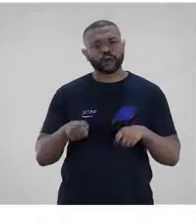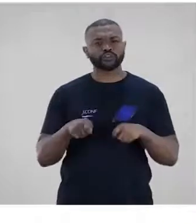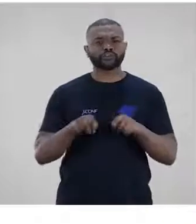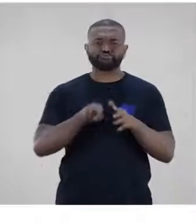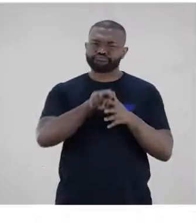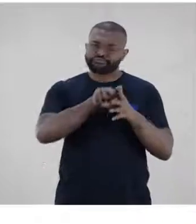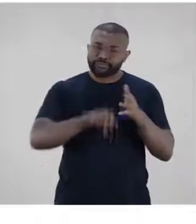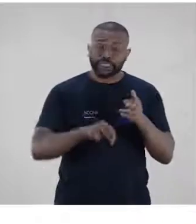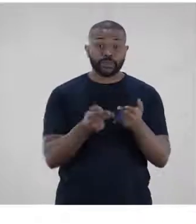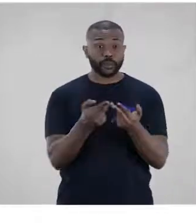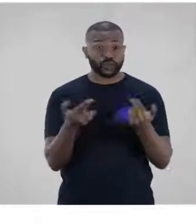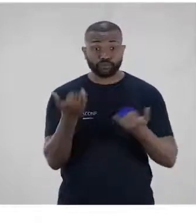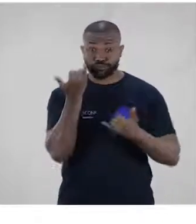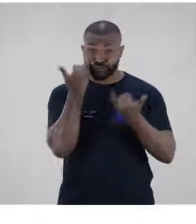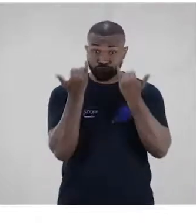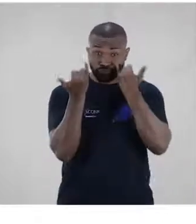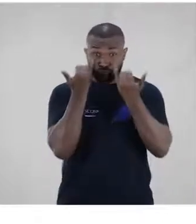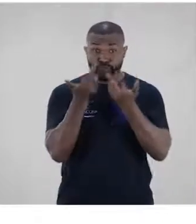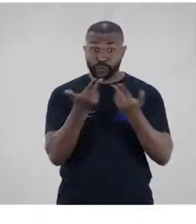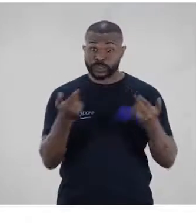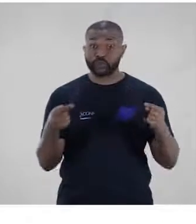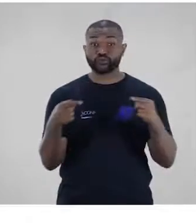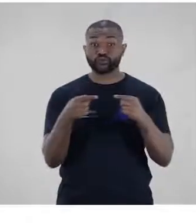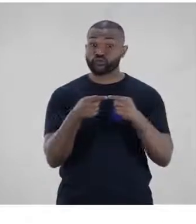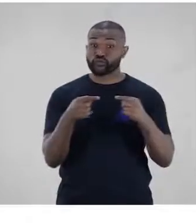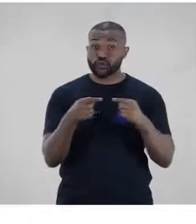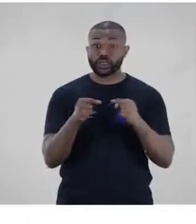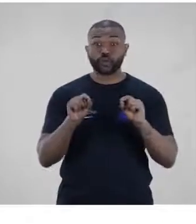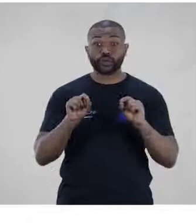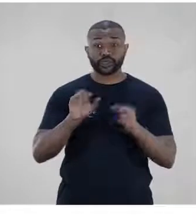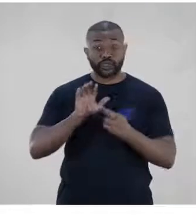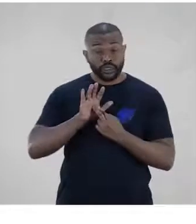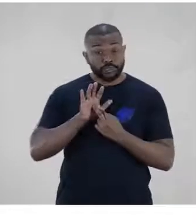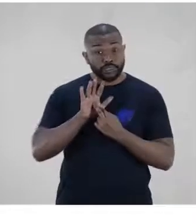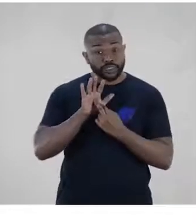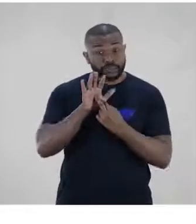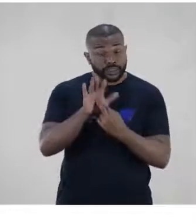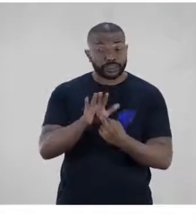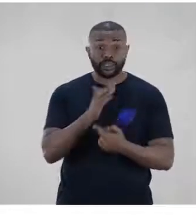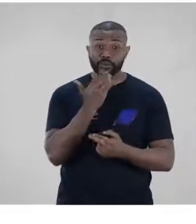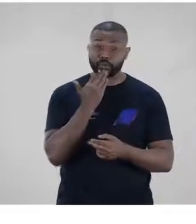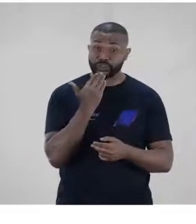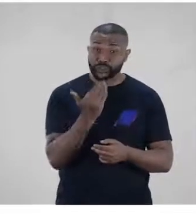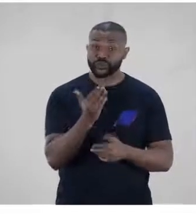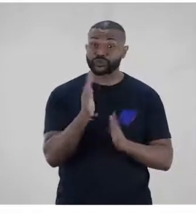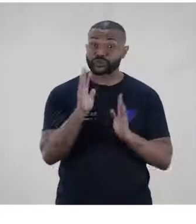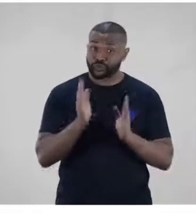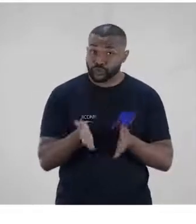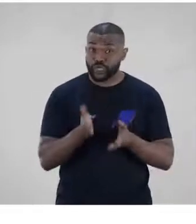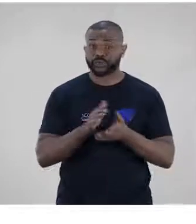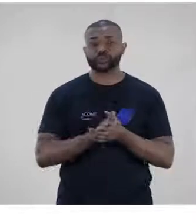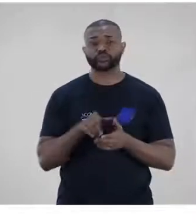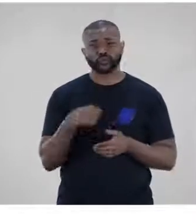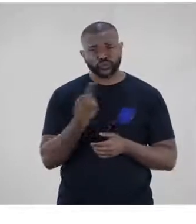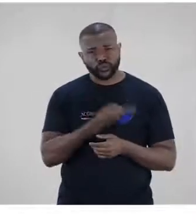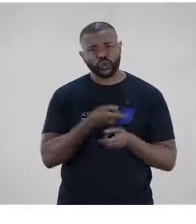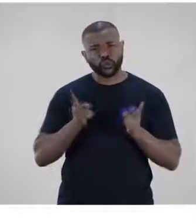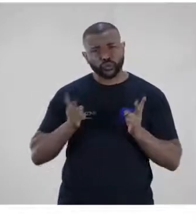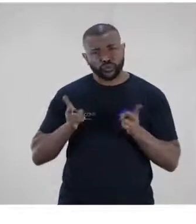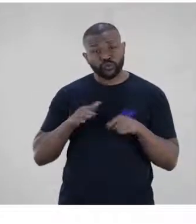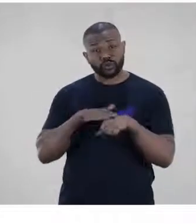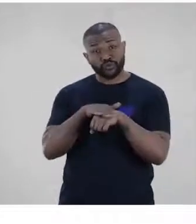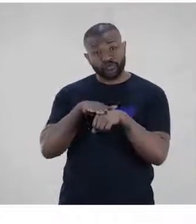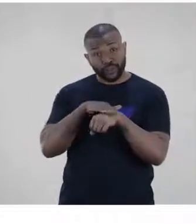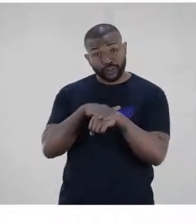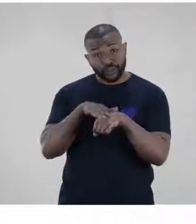or related, but they represent the claims domain. And let's continue with this conversation because, there are other domains in the organization,